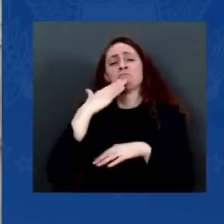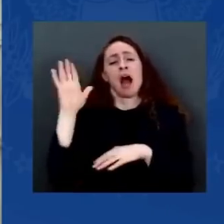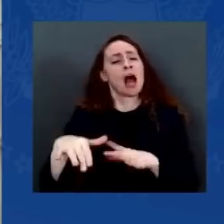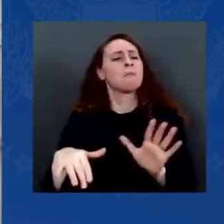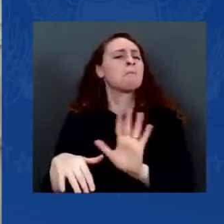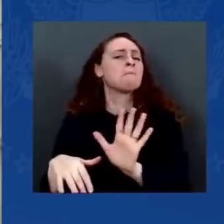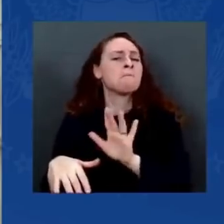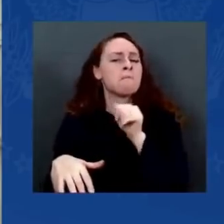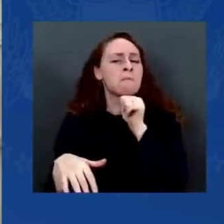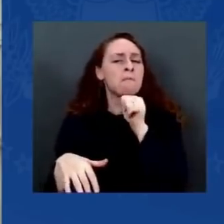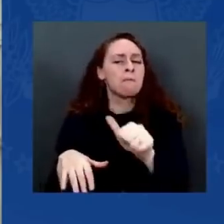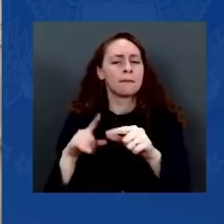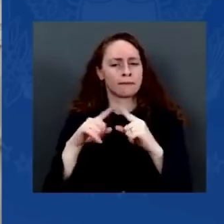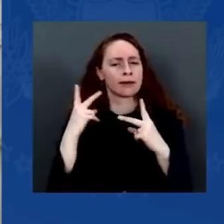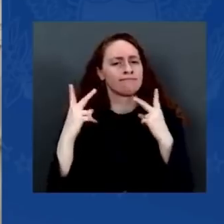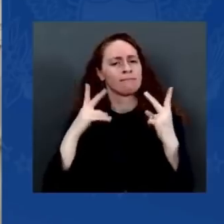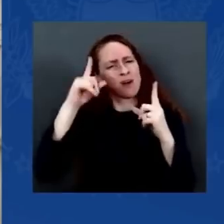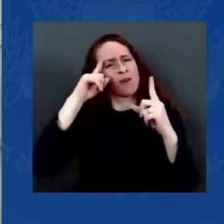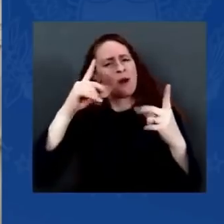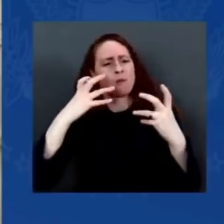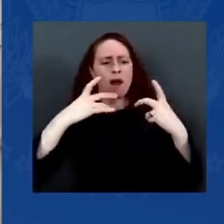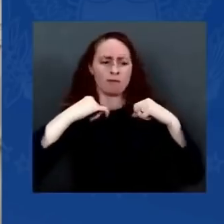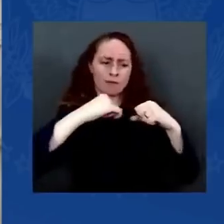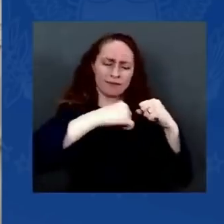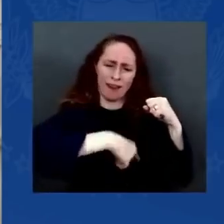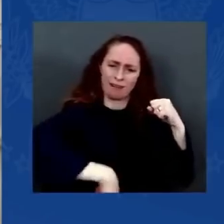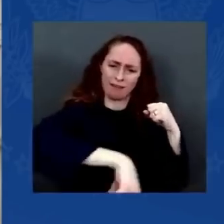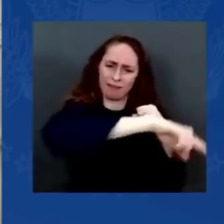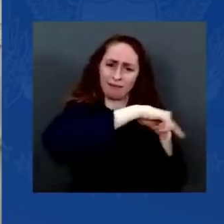folks who are not vaccinated, you might think you're putting only yourself at risk,